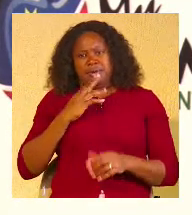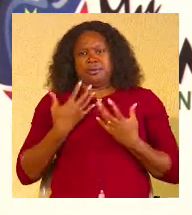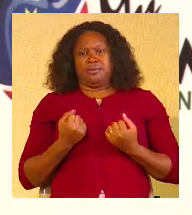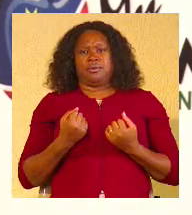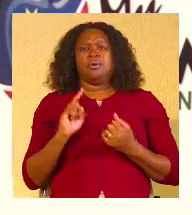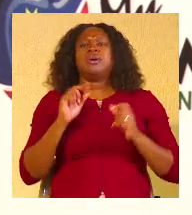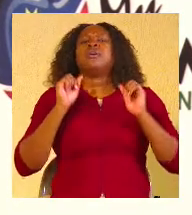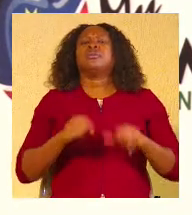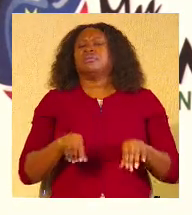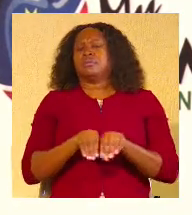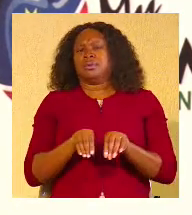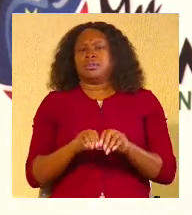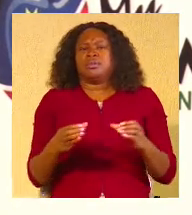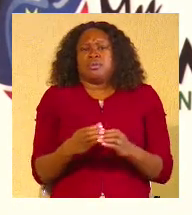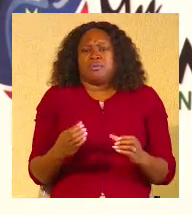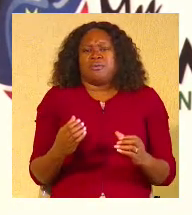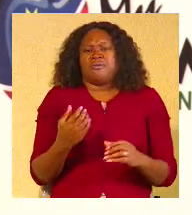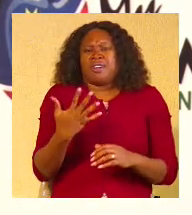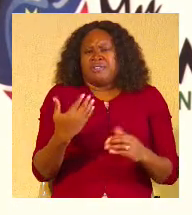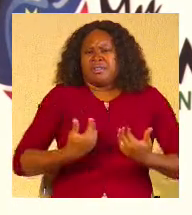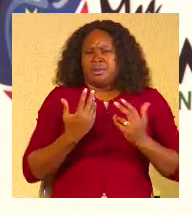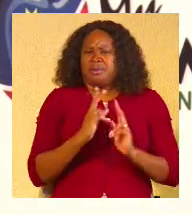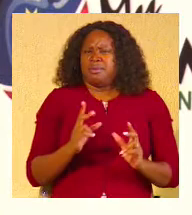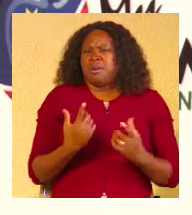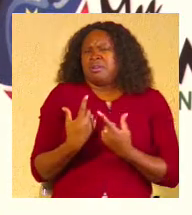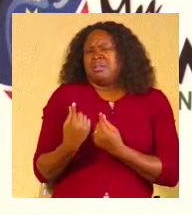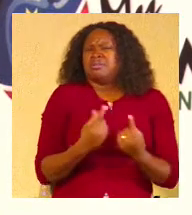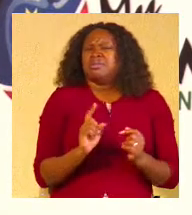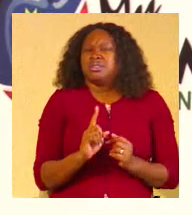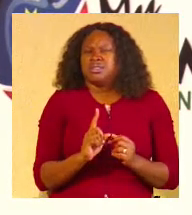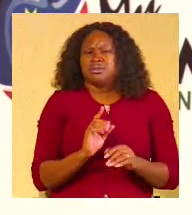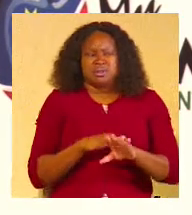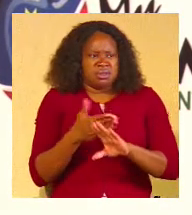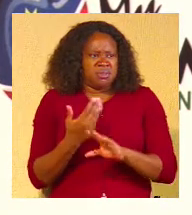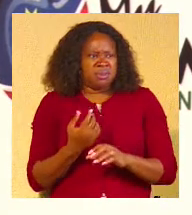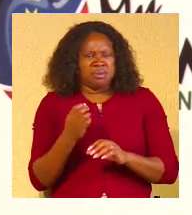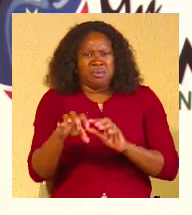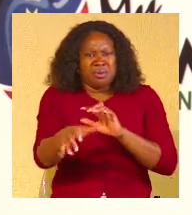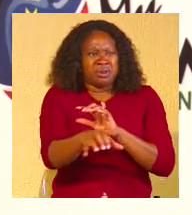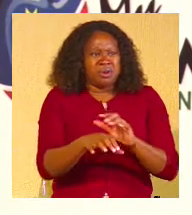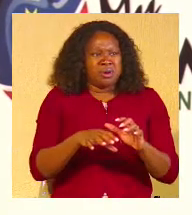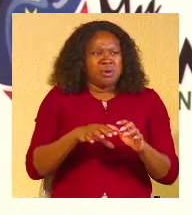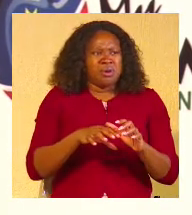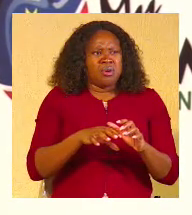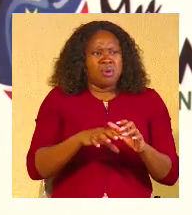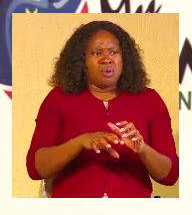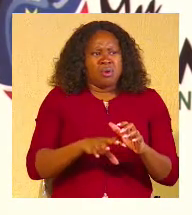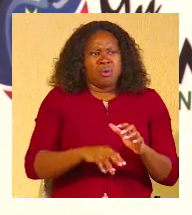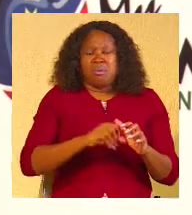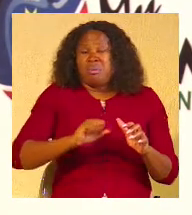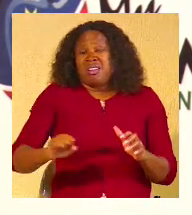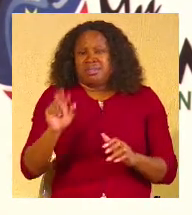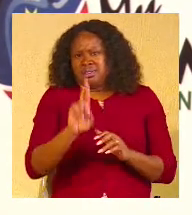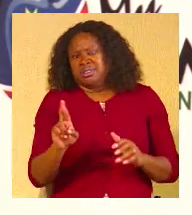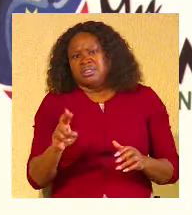that we can do as a group of 5 young people, for example, in one of the constituencies in the Omaika region? What is it that we can